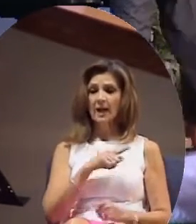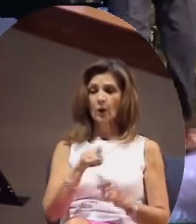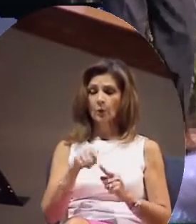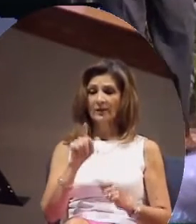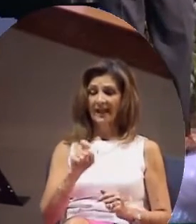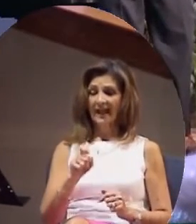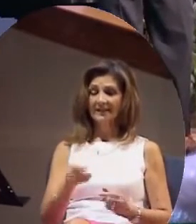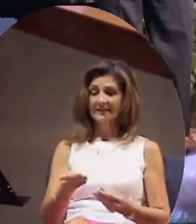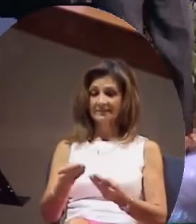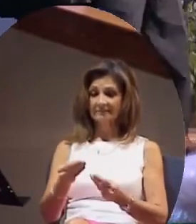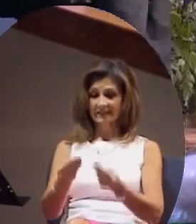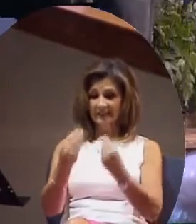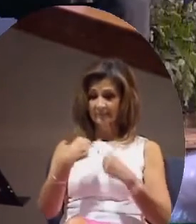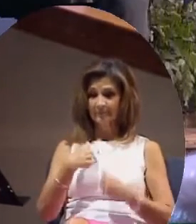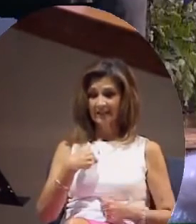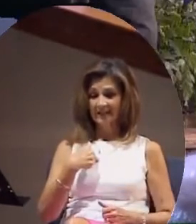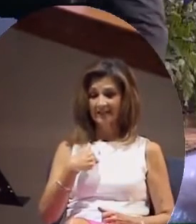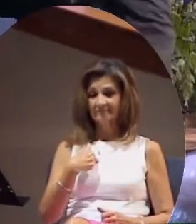to give me the benefit of the doubt,